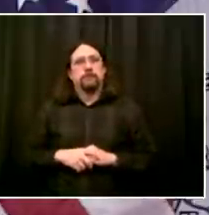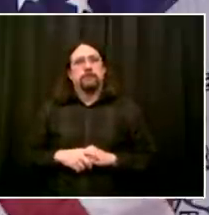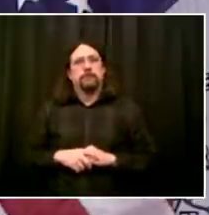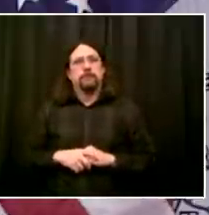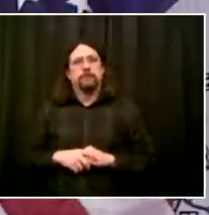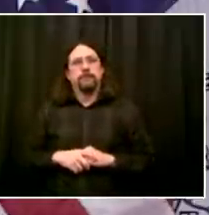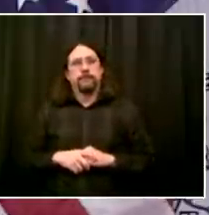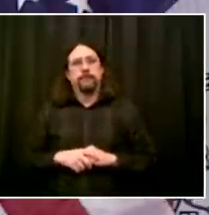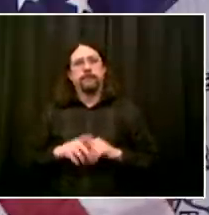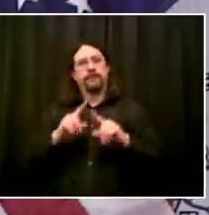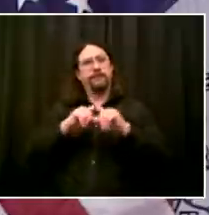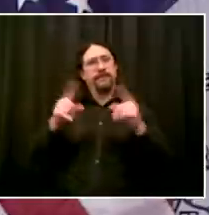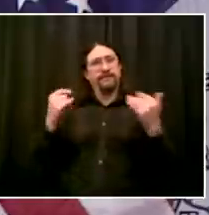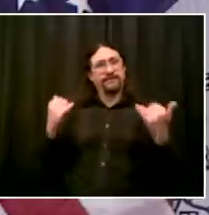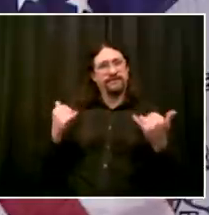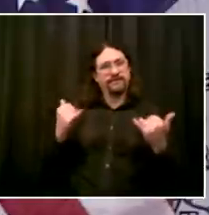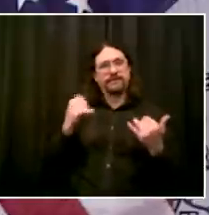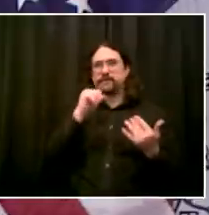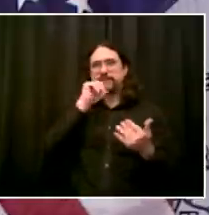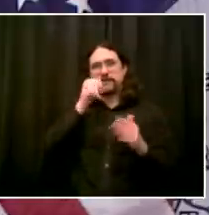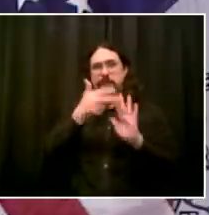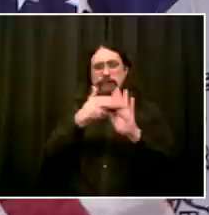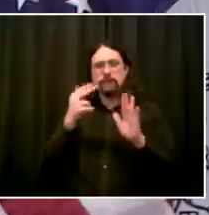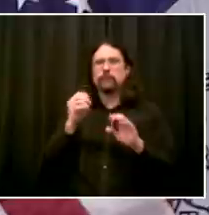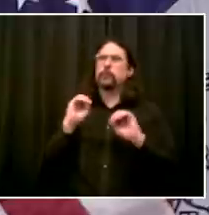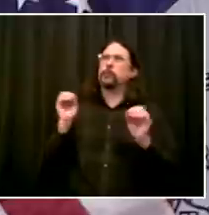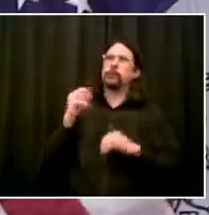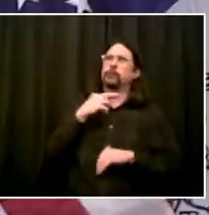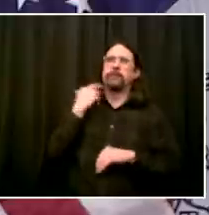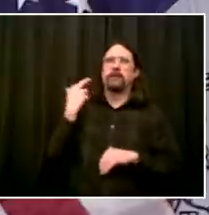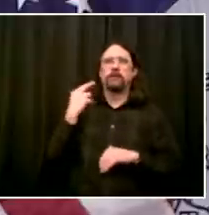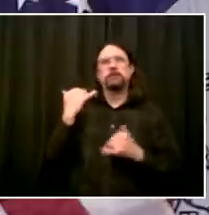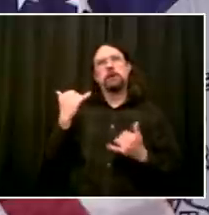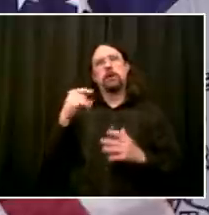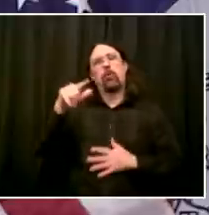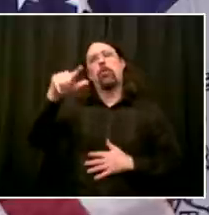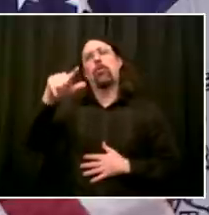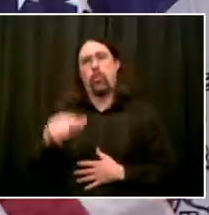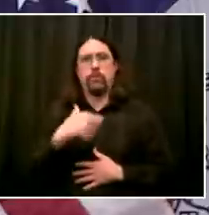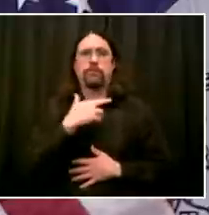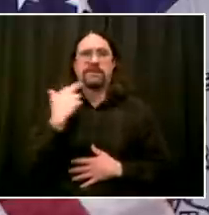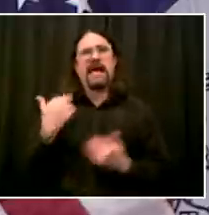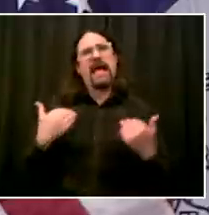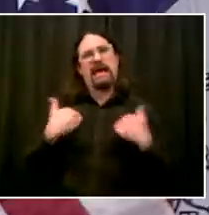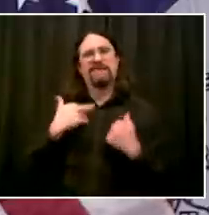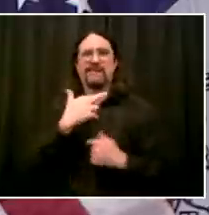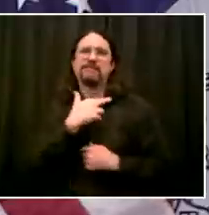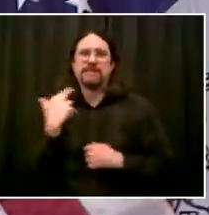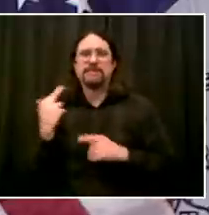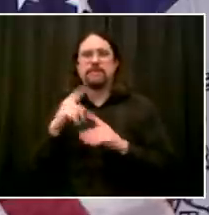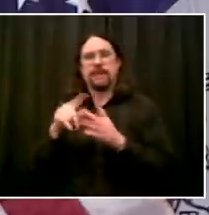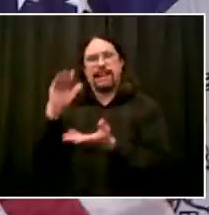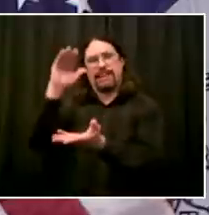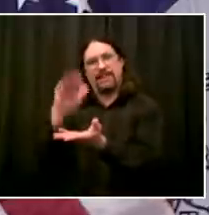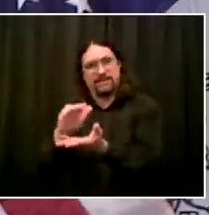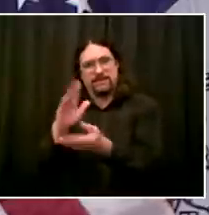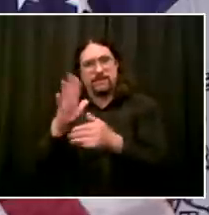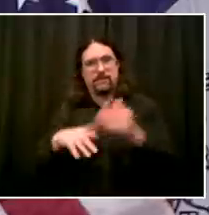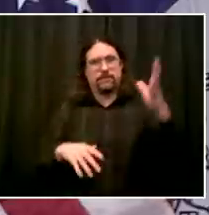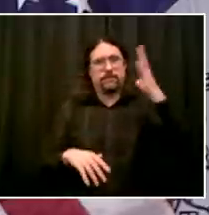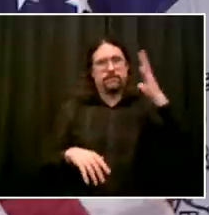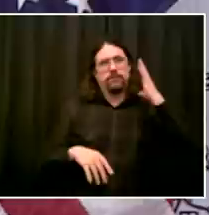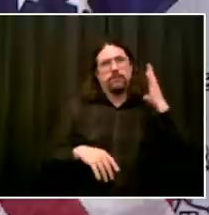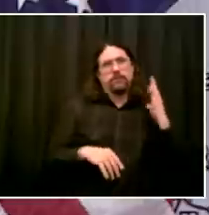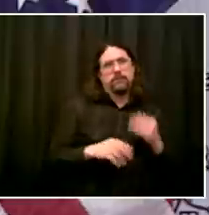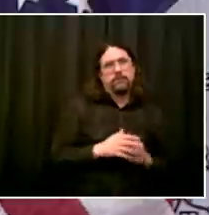right to say if we go into phase one, in a sense, you're implicitly doing risk mitigation, but you're doing a very sharp form,